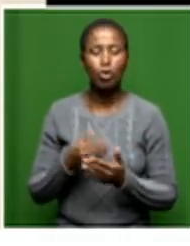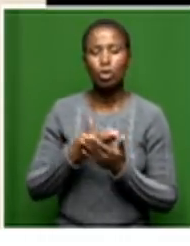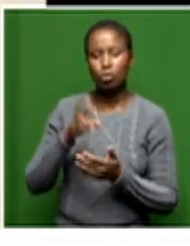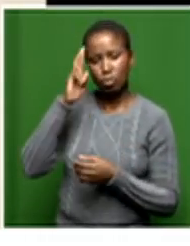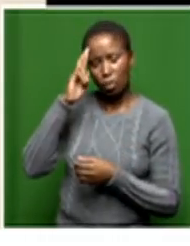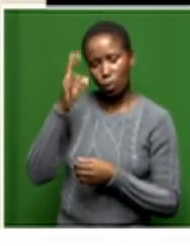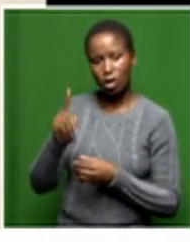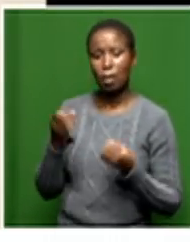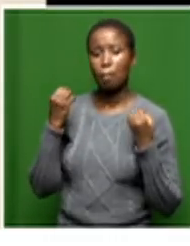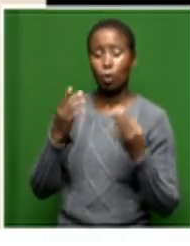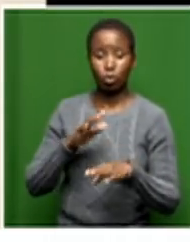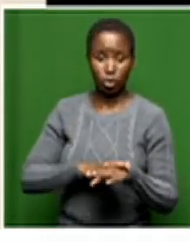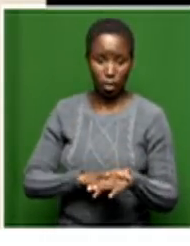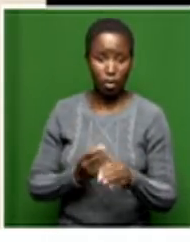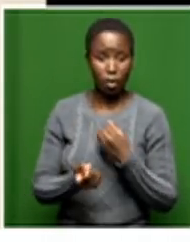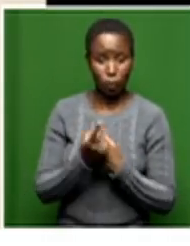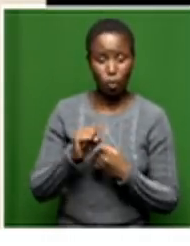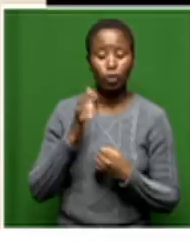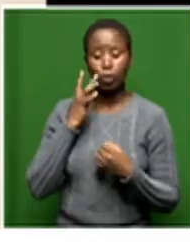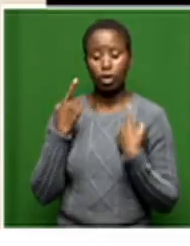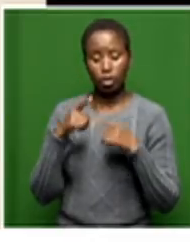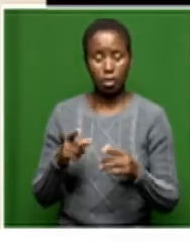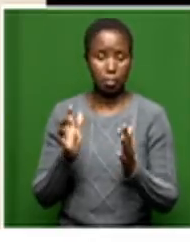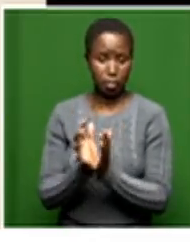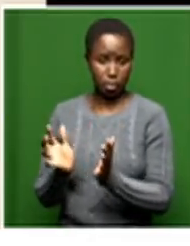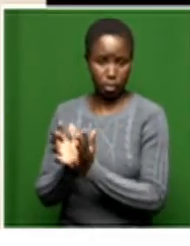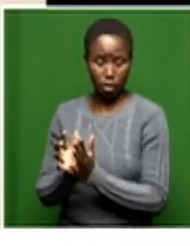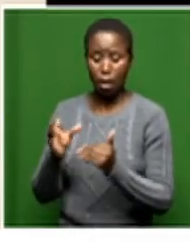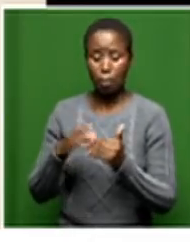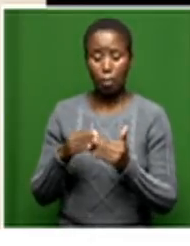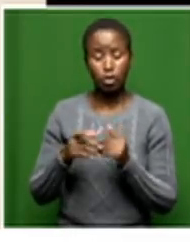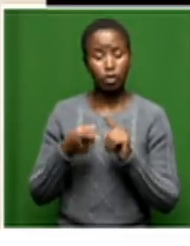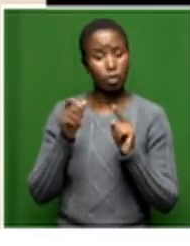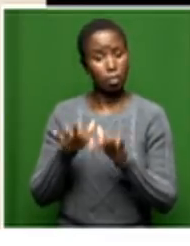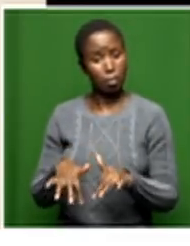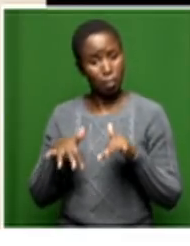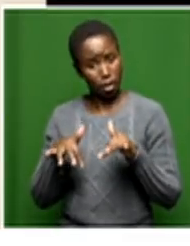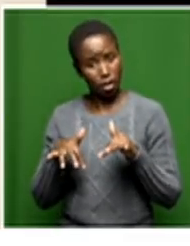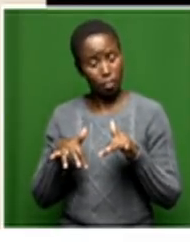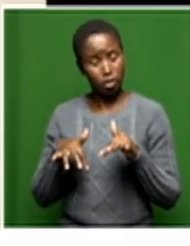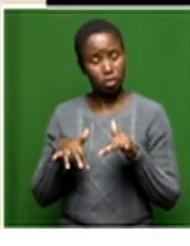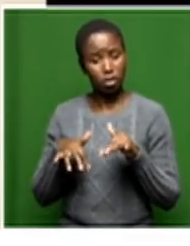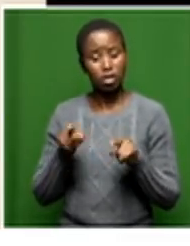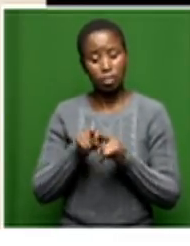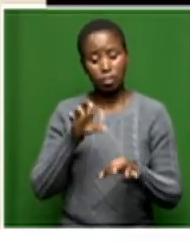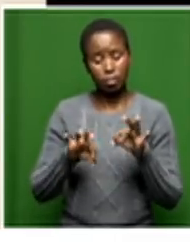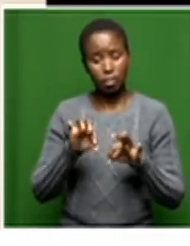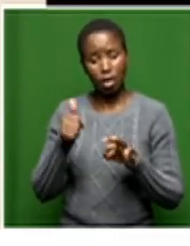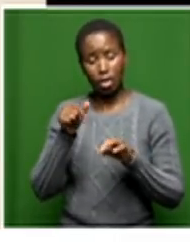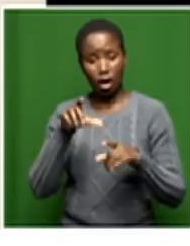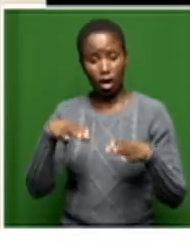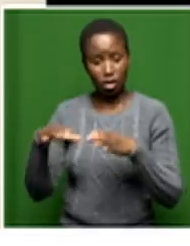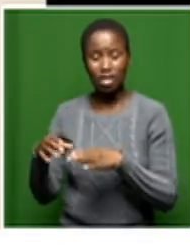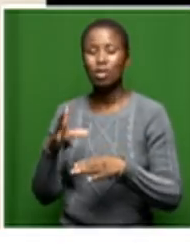the majority of instances during those sessions, members of Parliament, in particular members of the opposition, would always complain about the